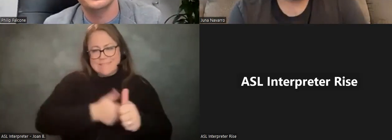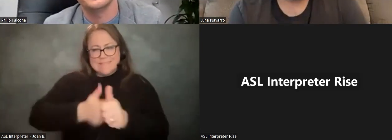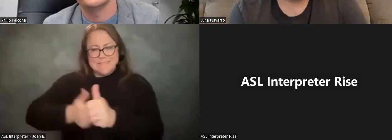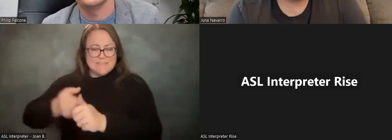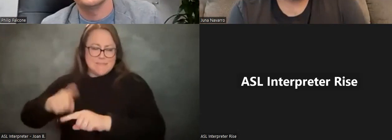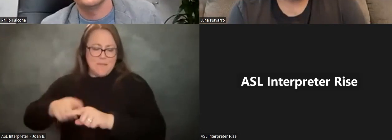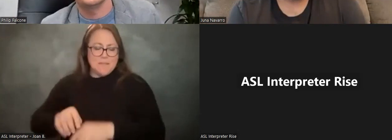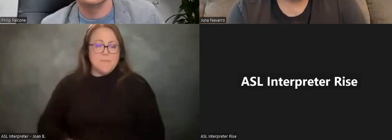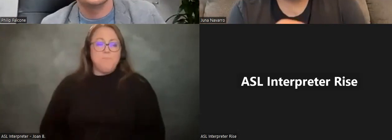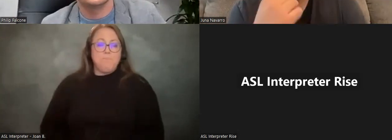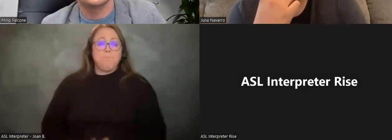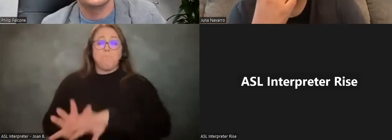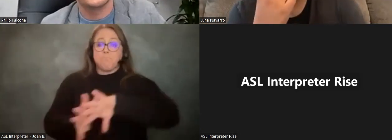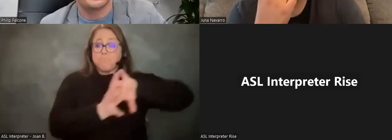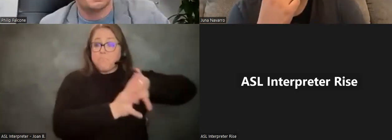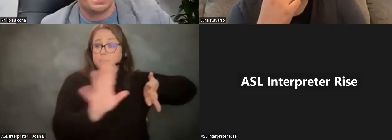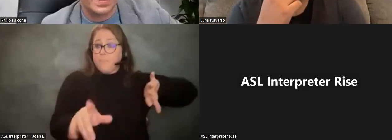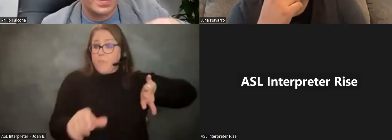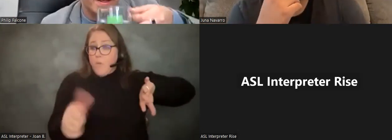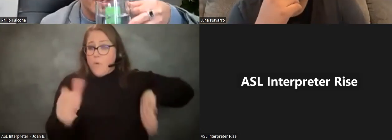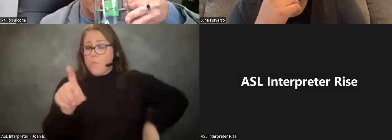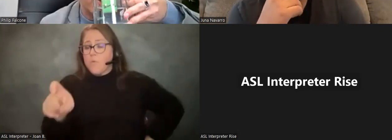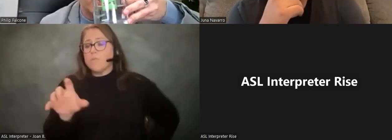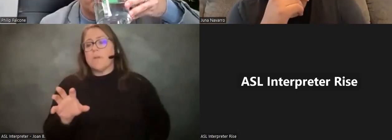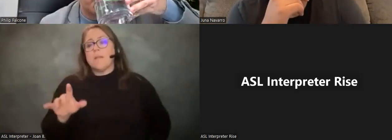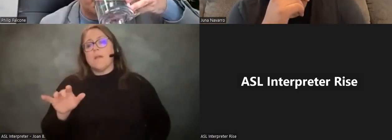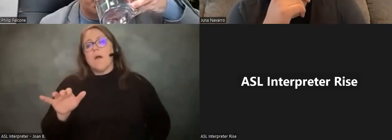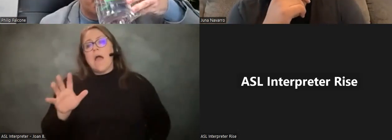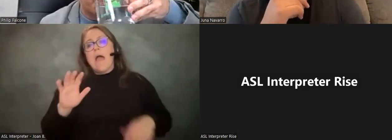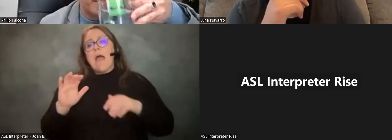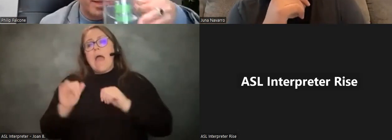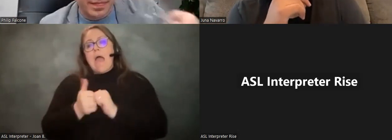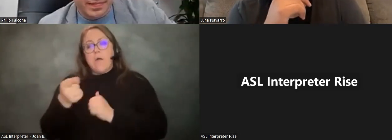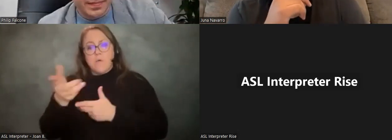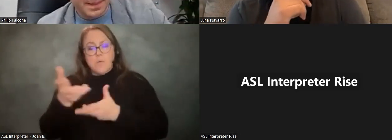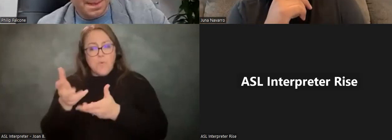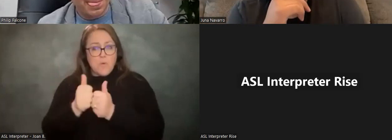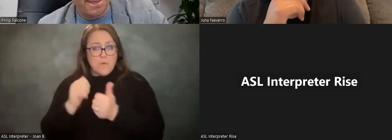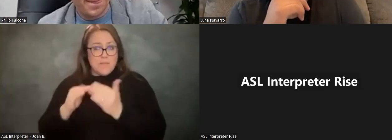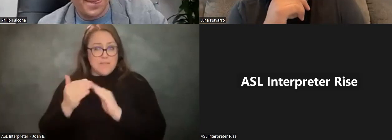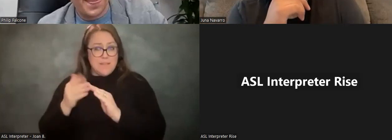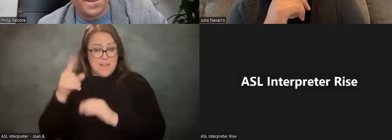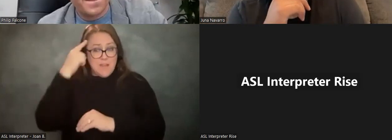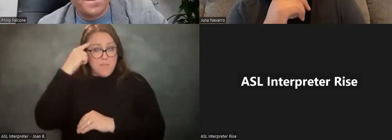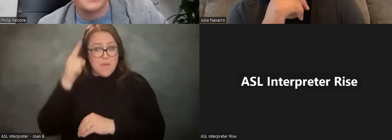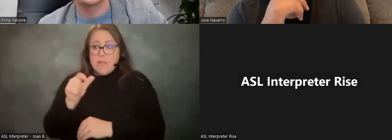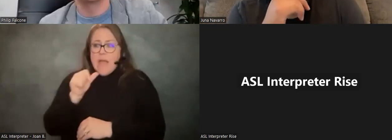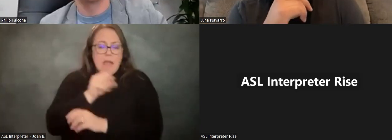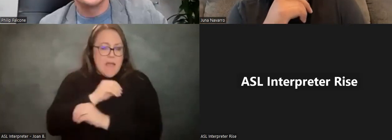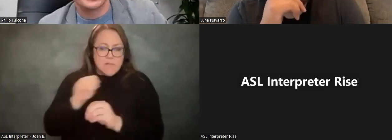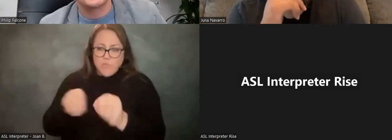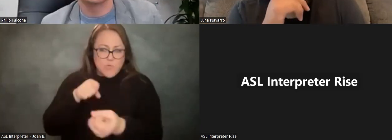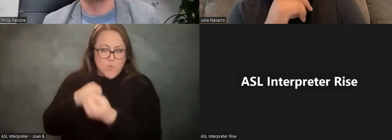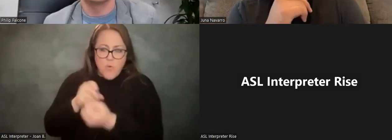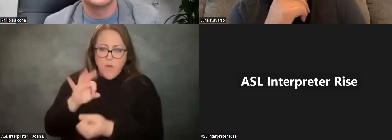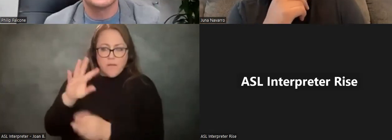Okay, and then another question, how do you work with a city government that doesn't have support of a beautification commission